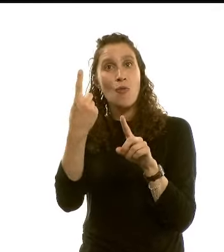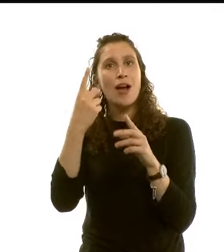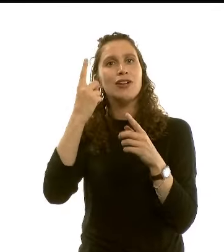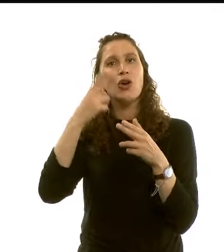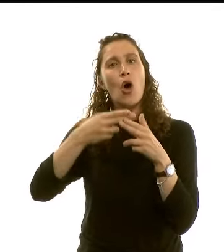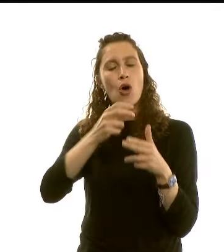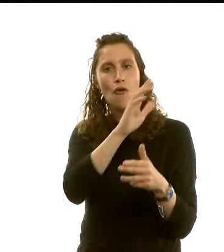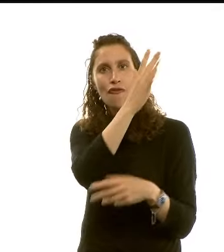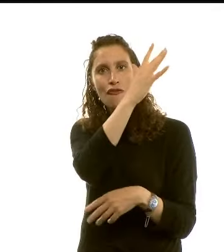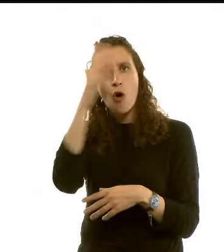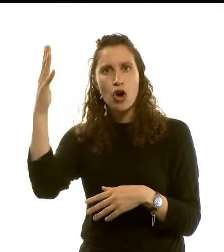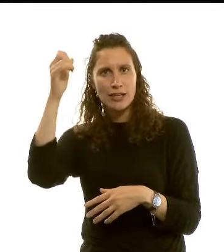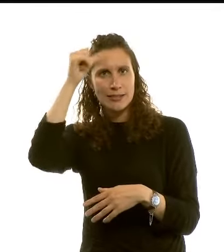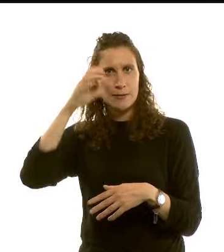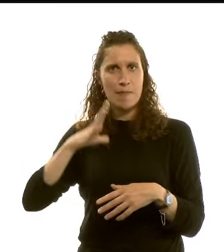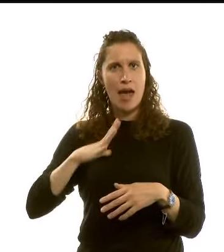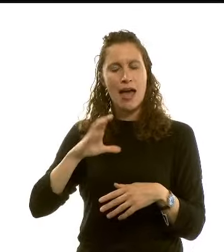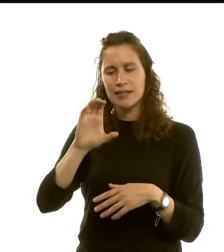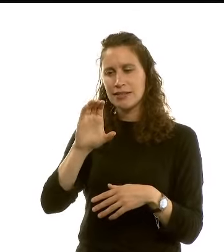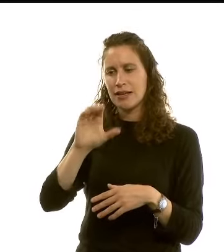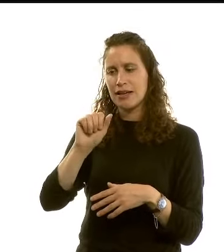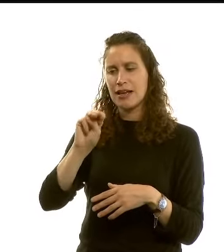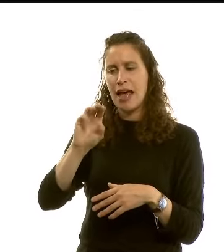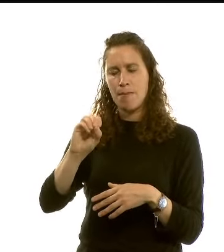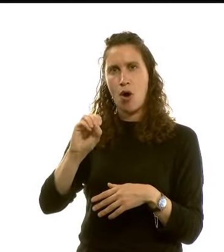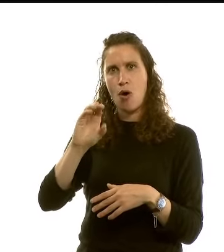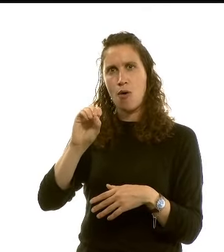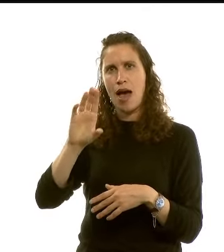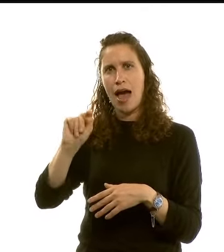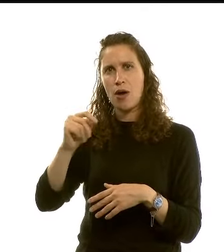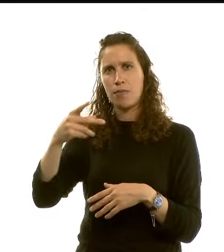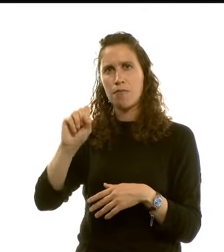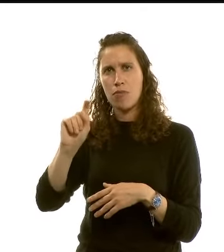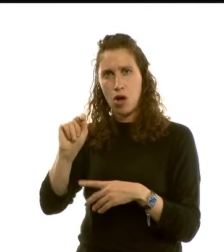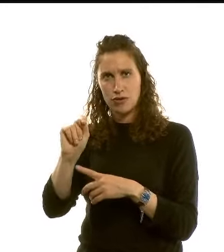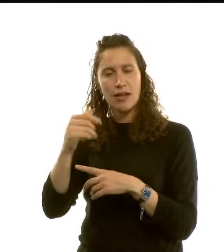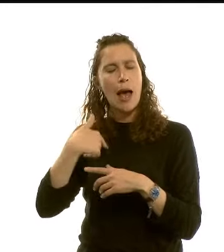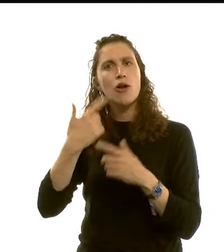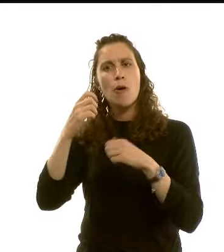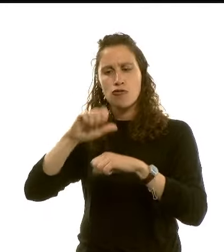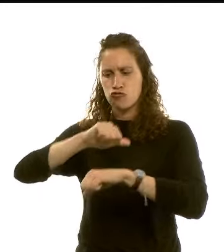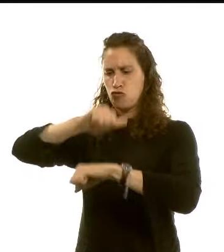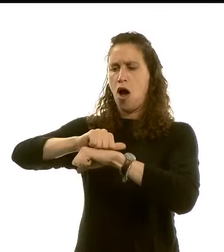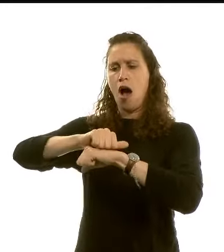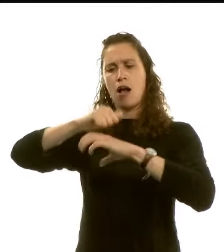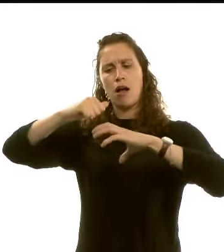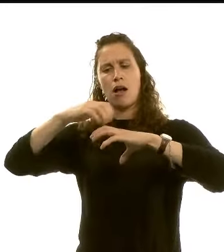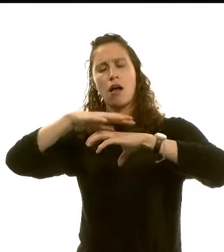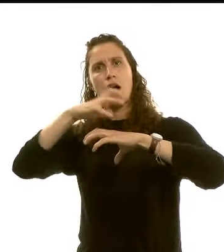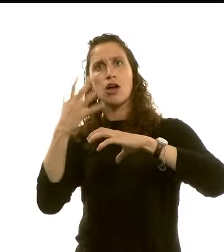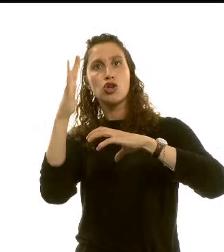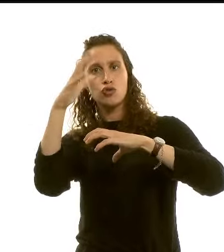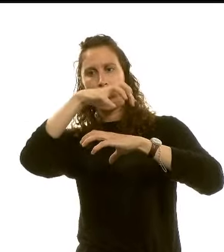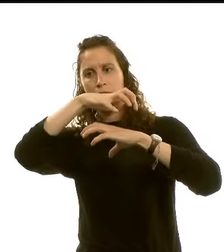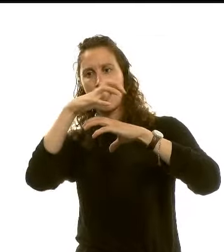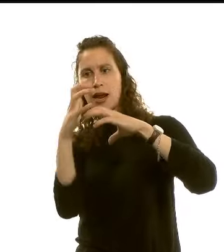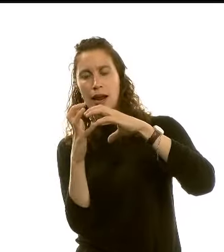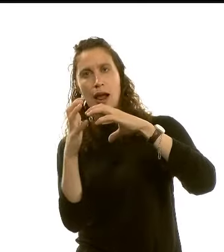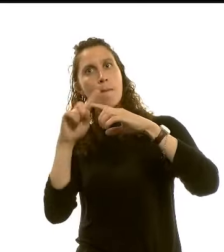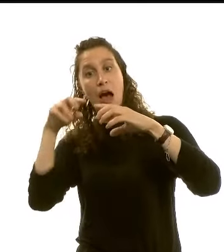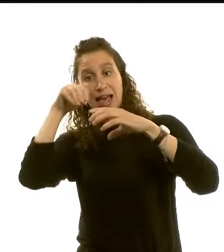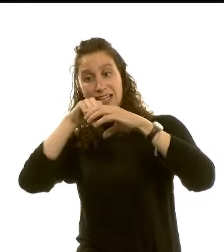Forestman's Camouflage Outpost, I think is the name. It was like this big rock that had a tree growing off of it, and there was a secret base inside the